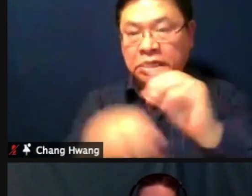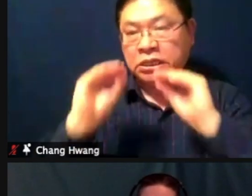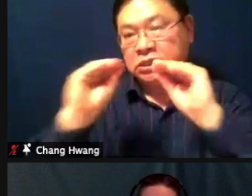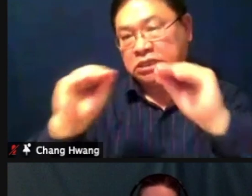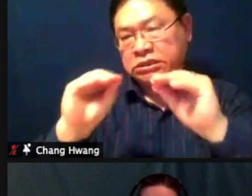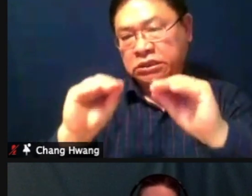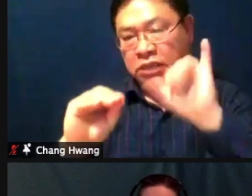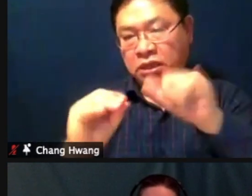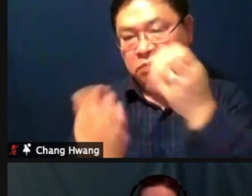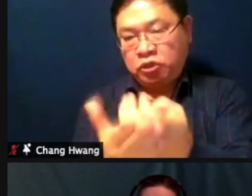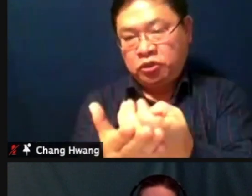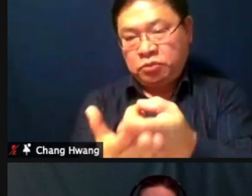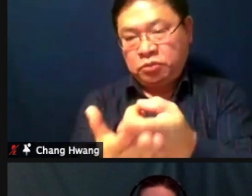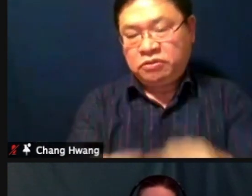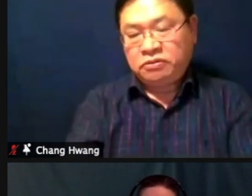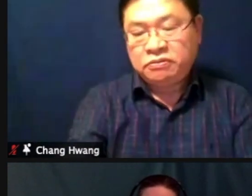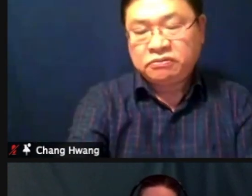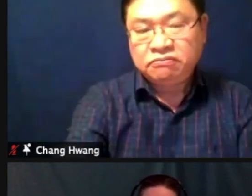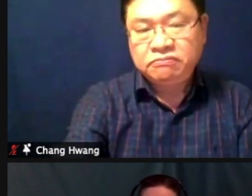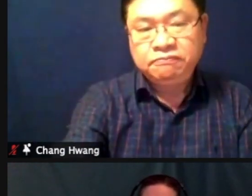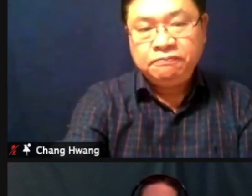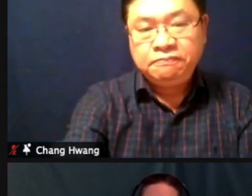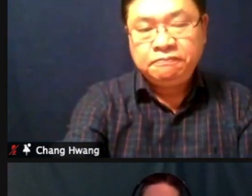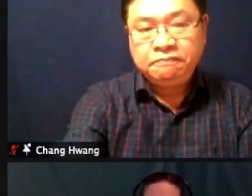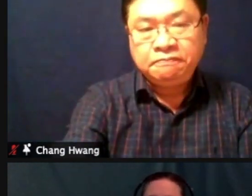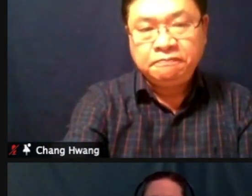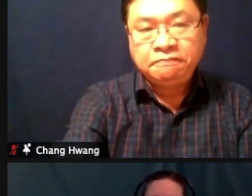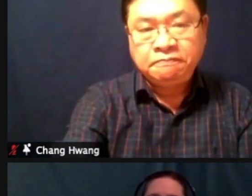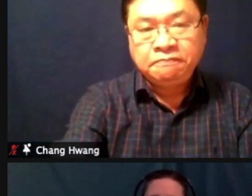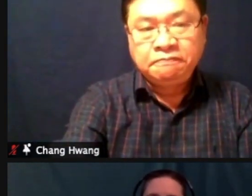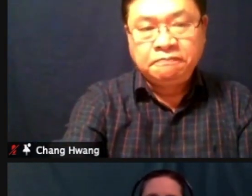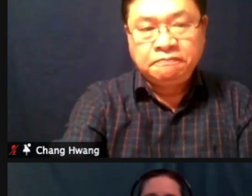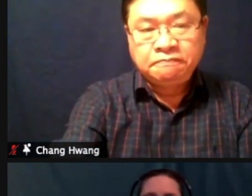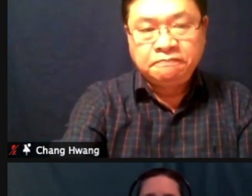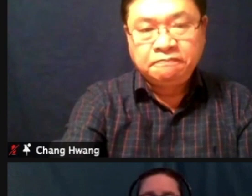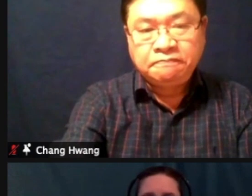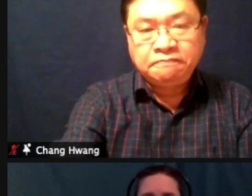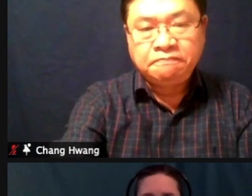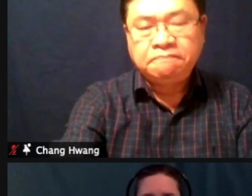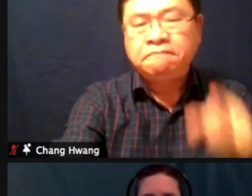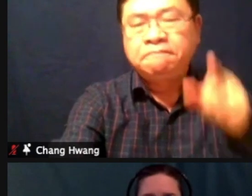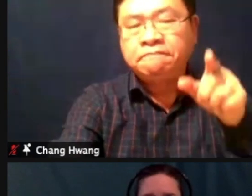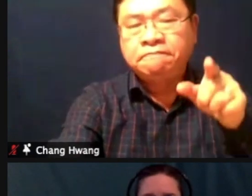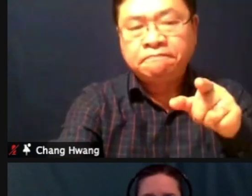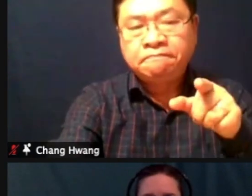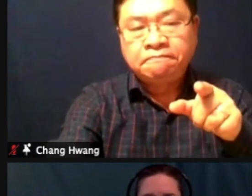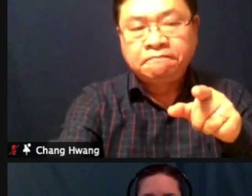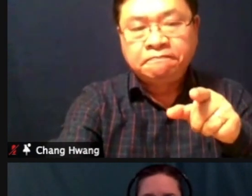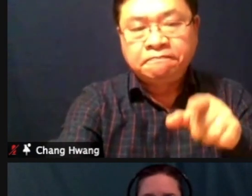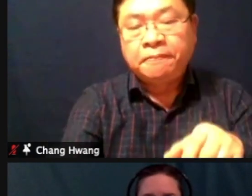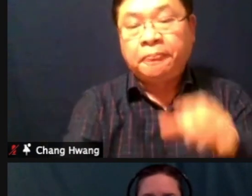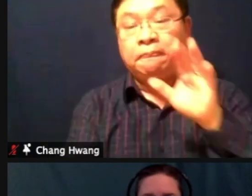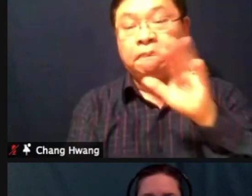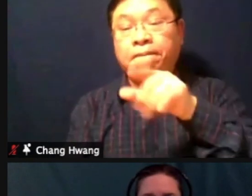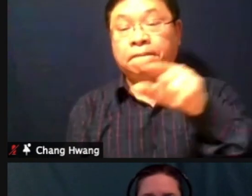that the school founded by Dr. Hall was using some sign language via that photo.